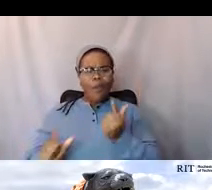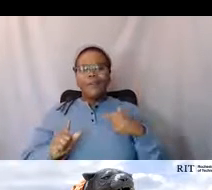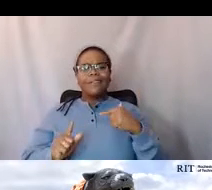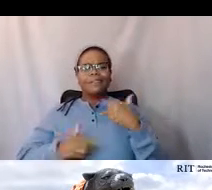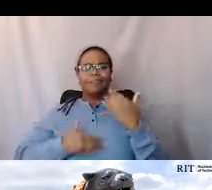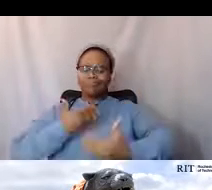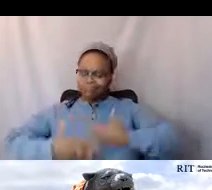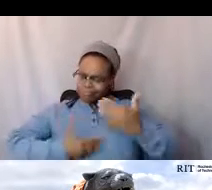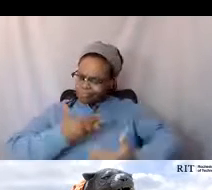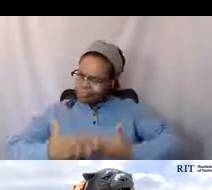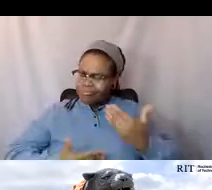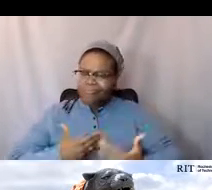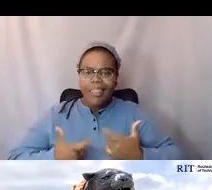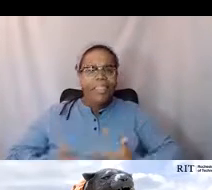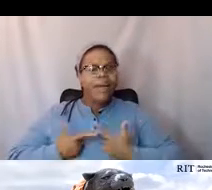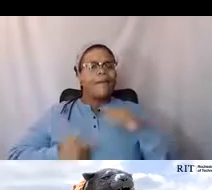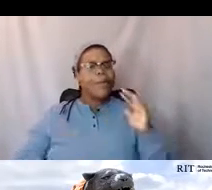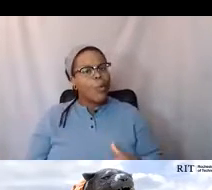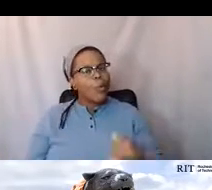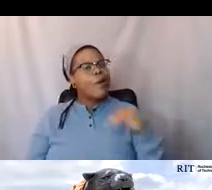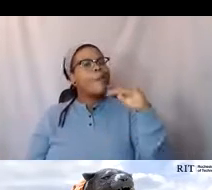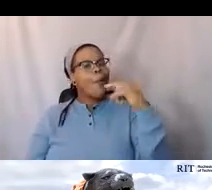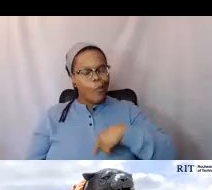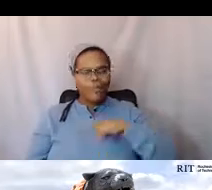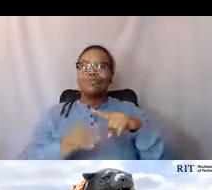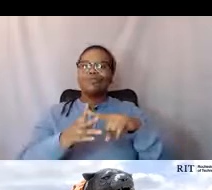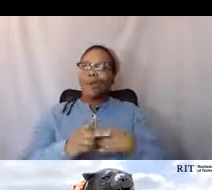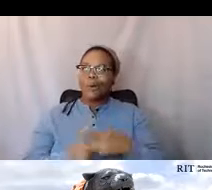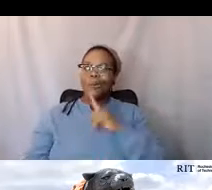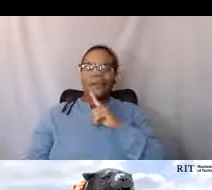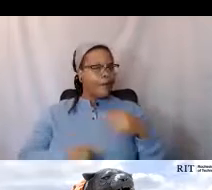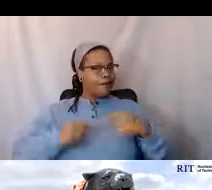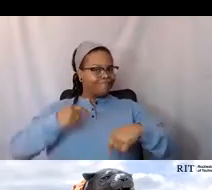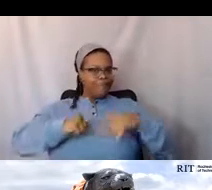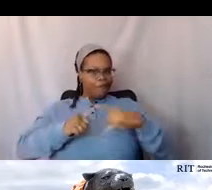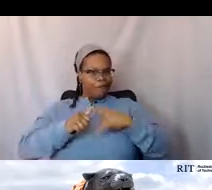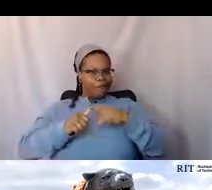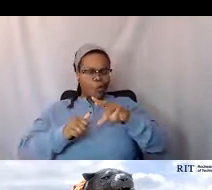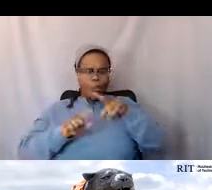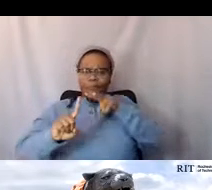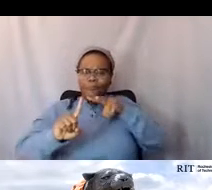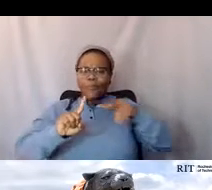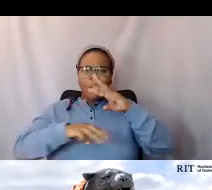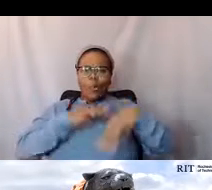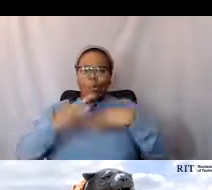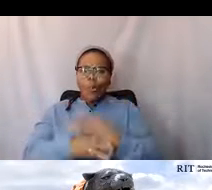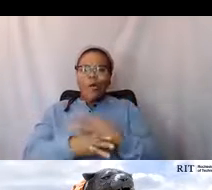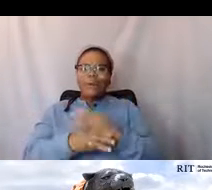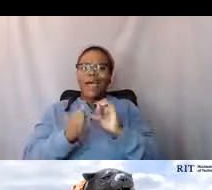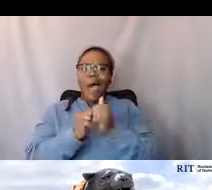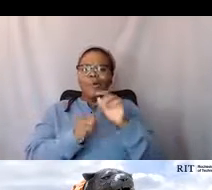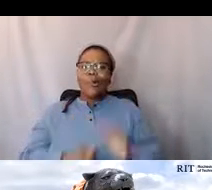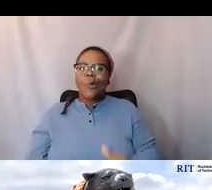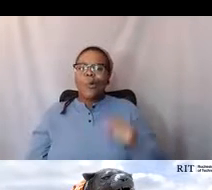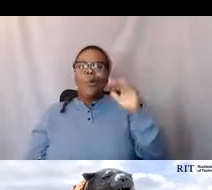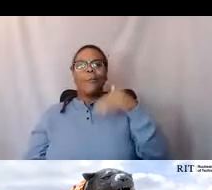as we grow up, you start really, first of all, your worldview is shaped by where you grow up, where you're born, your